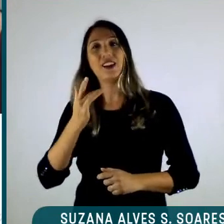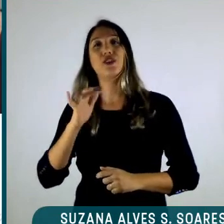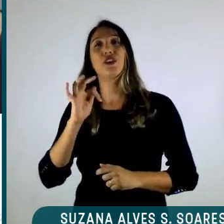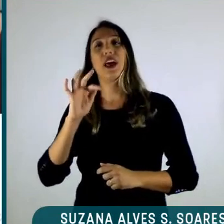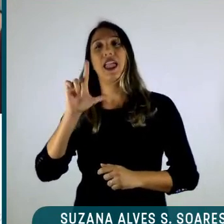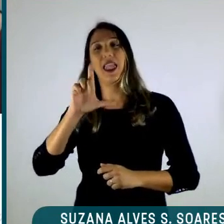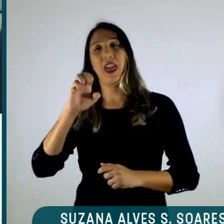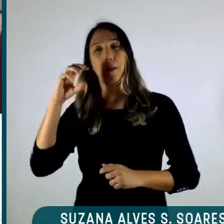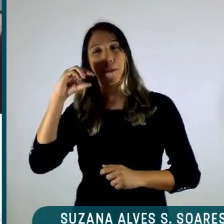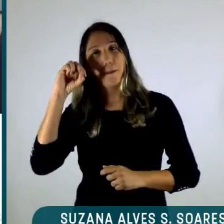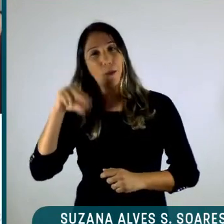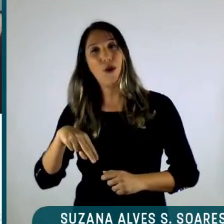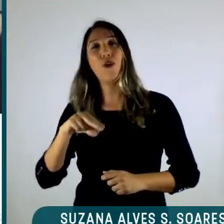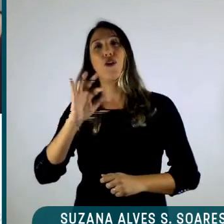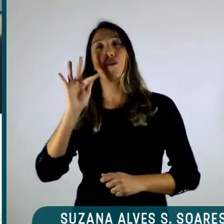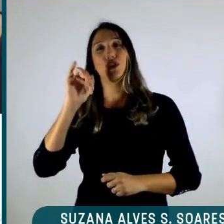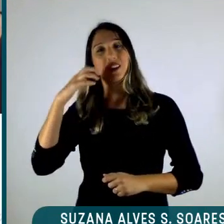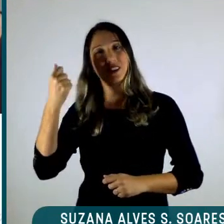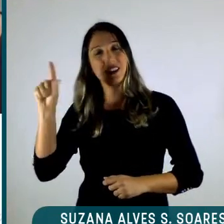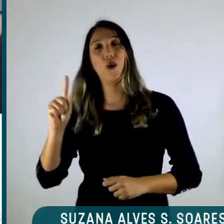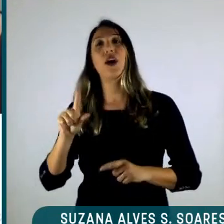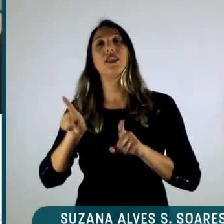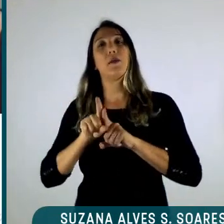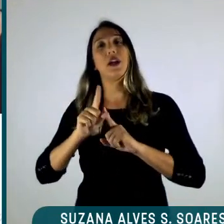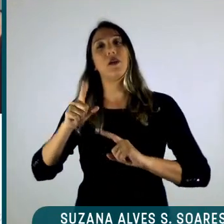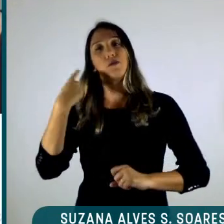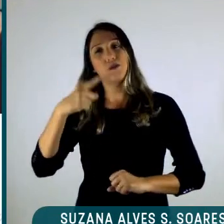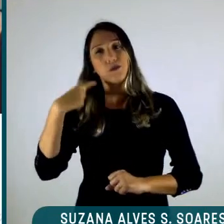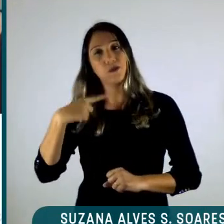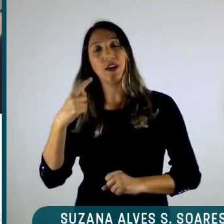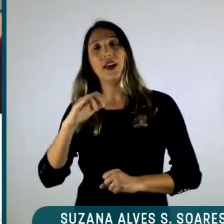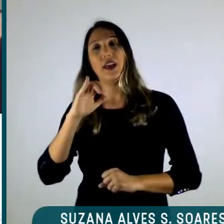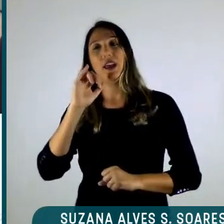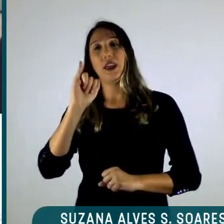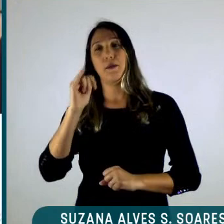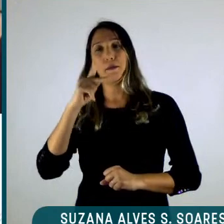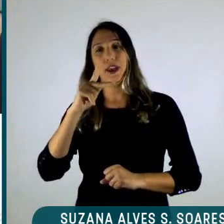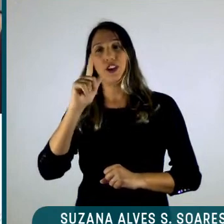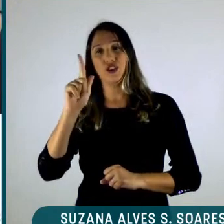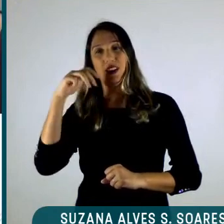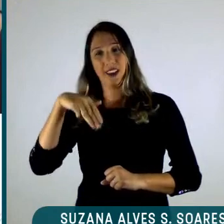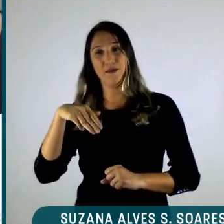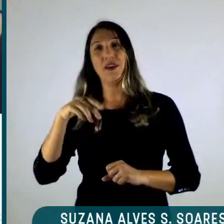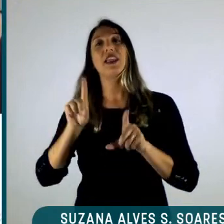to Fundação Haddad, Fundação Lehman, Debbie Data, and law firm